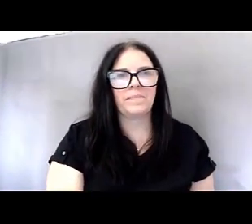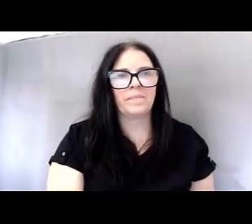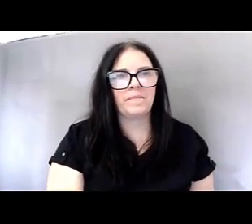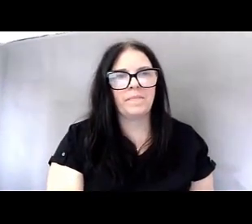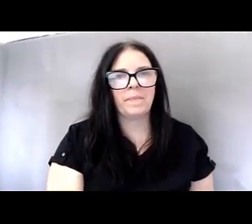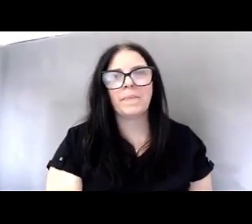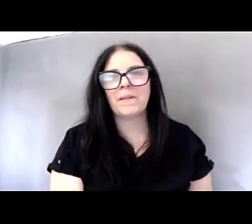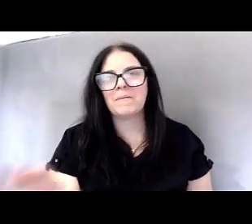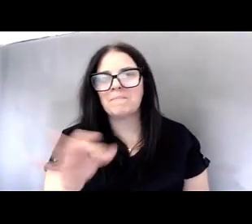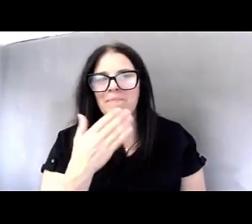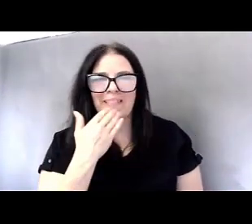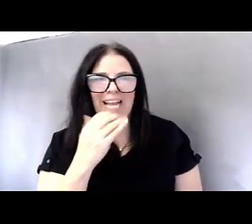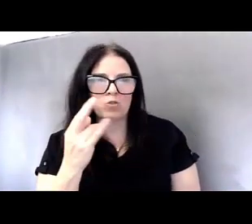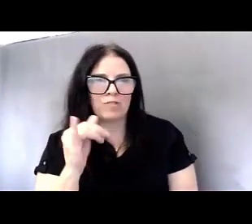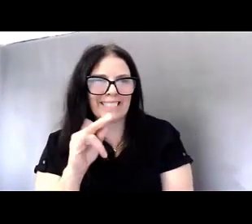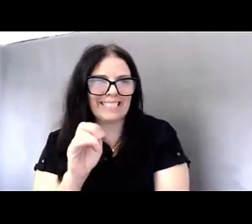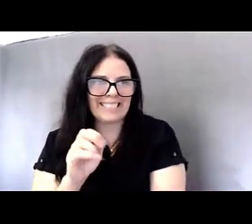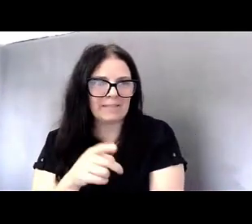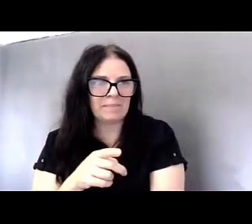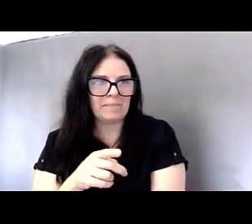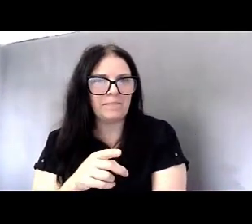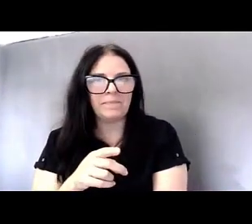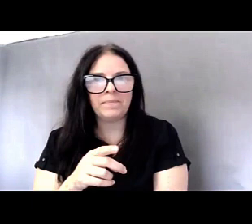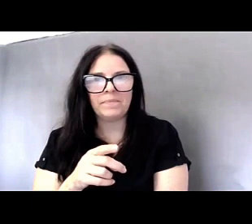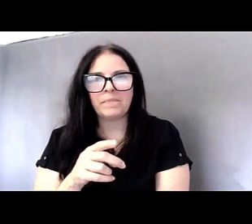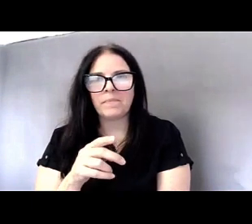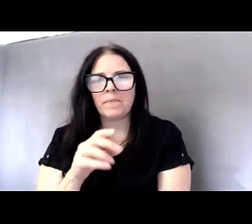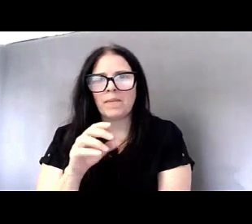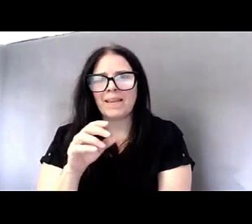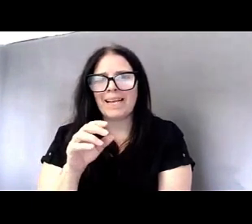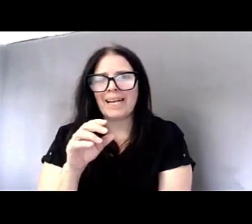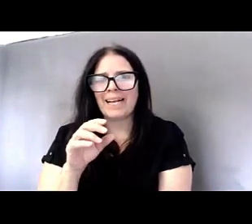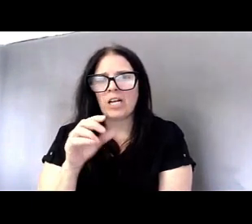Thanks, Christine. I'm sorry, I was just